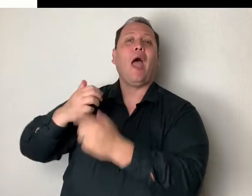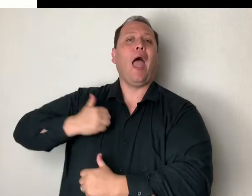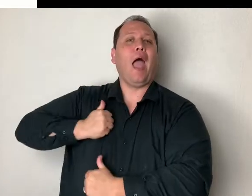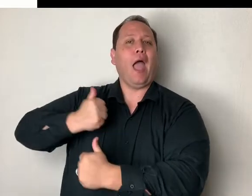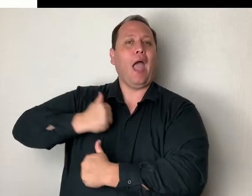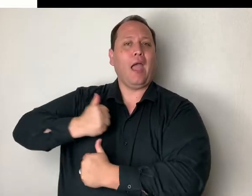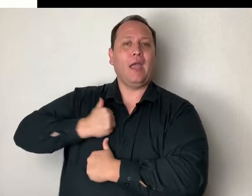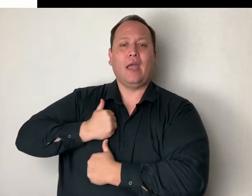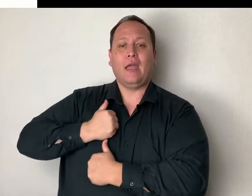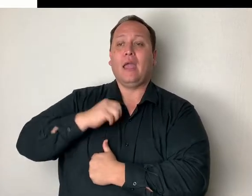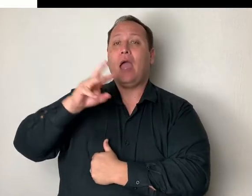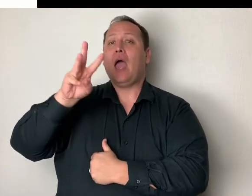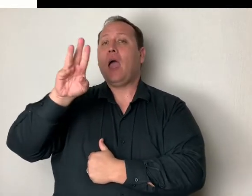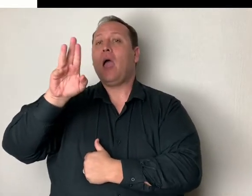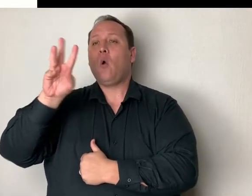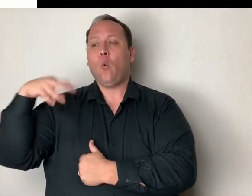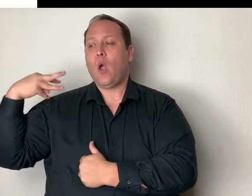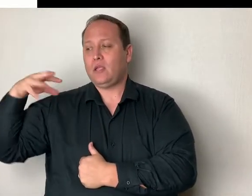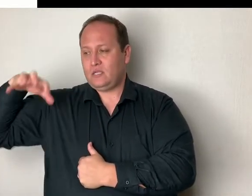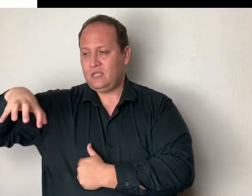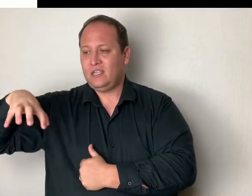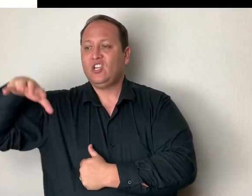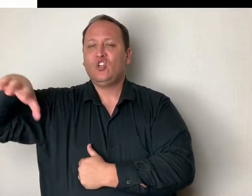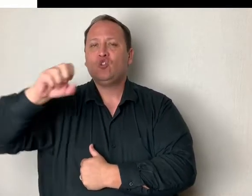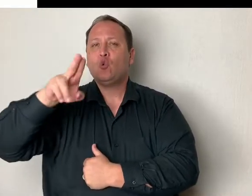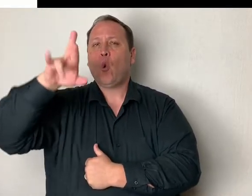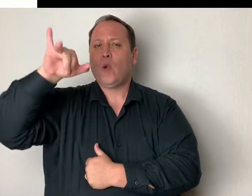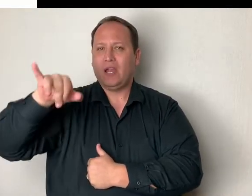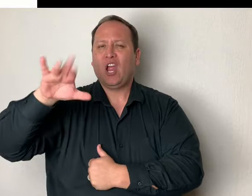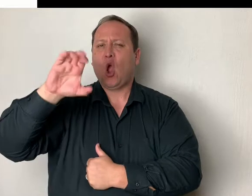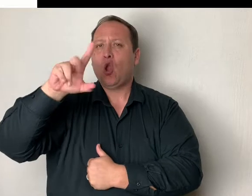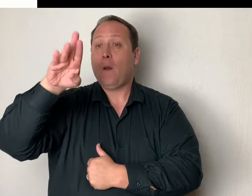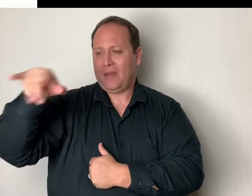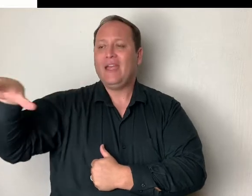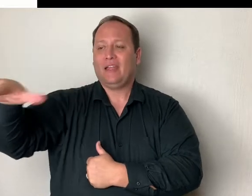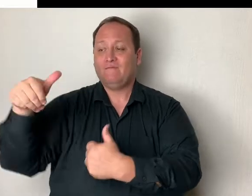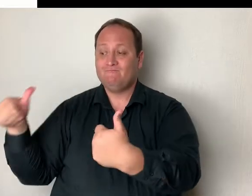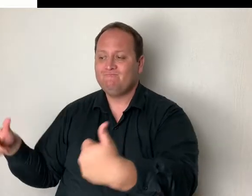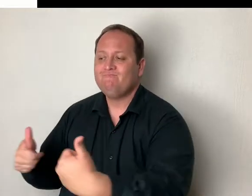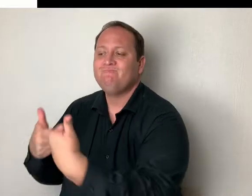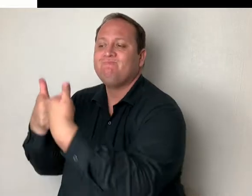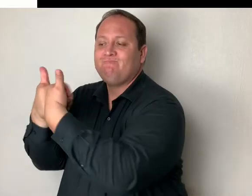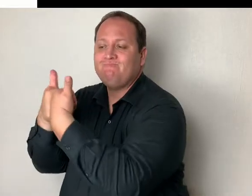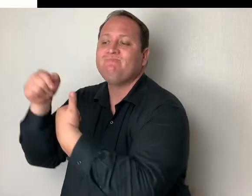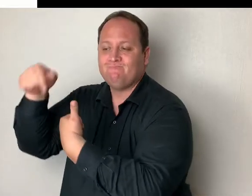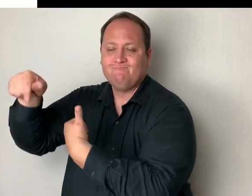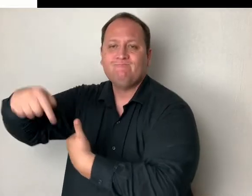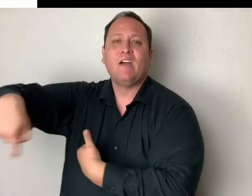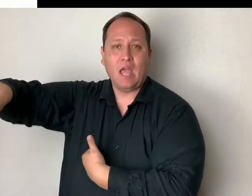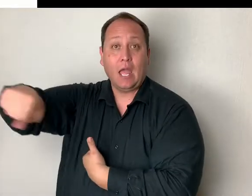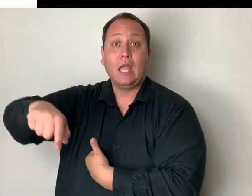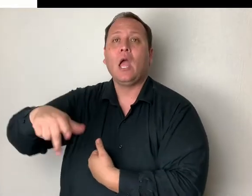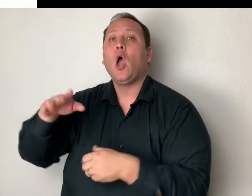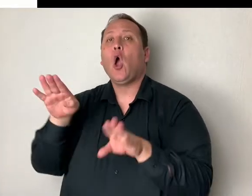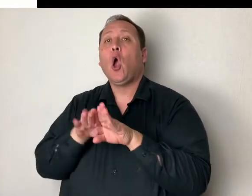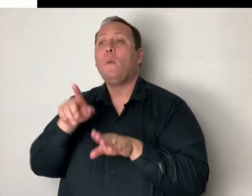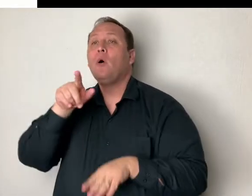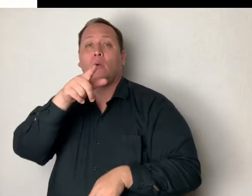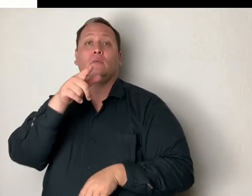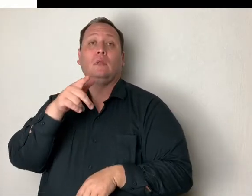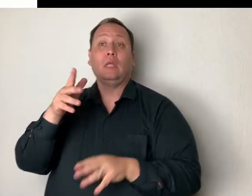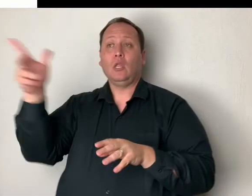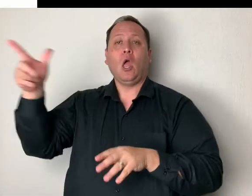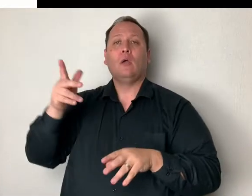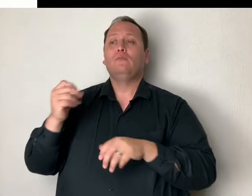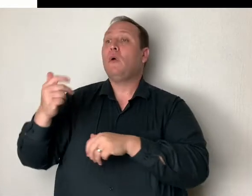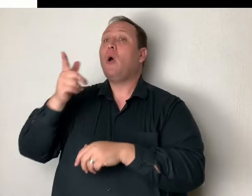Washington, and Surrey, British Columbia. So Homeland Security knows how these work. We're not making it